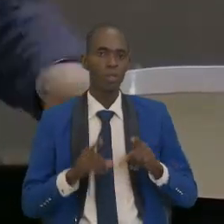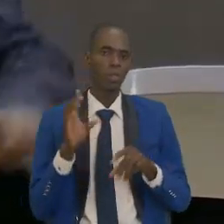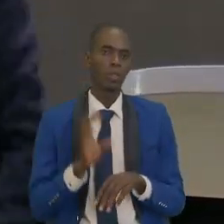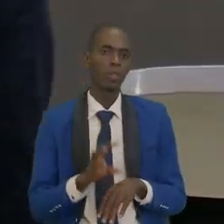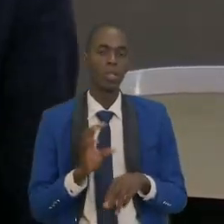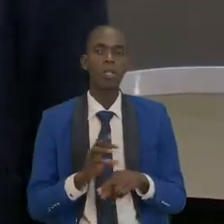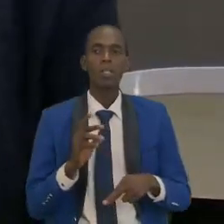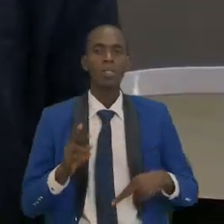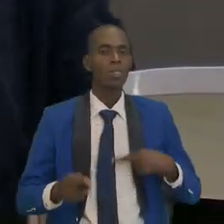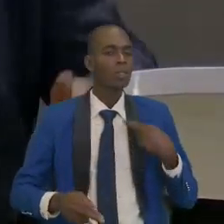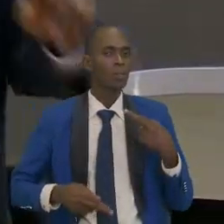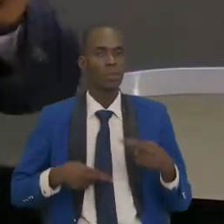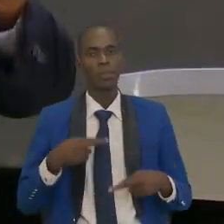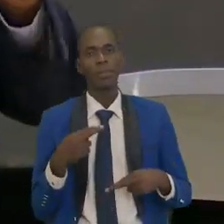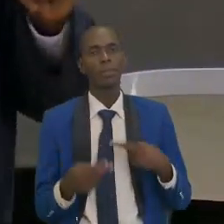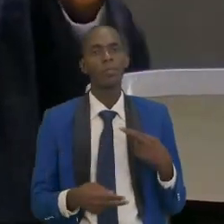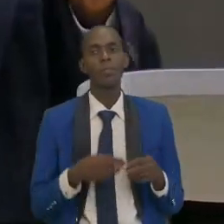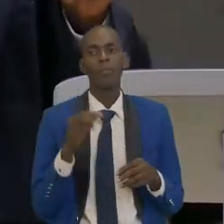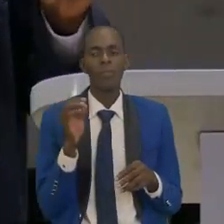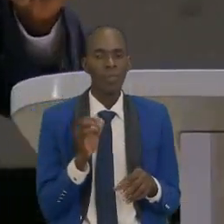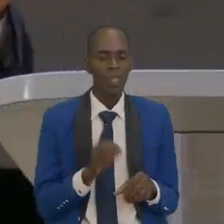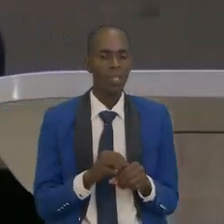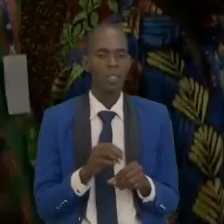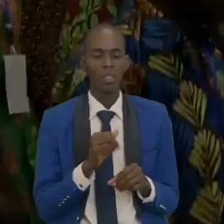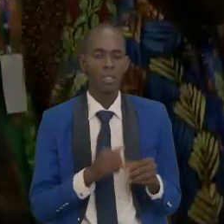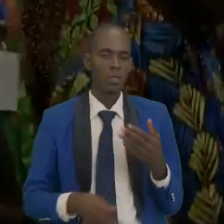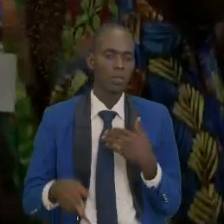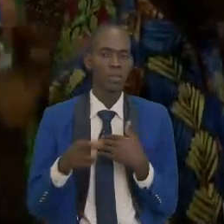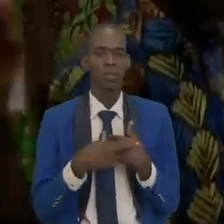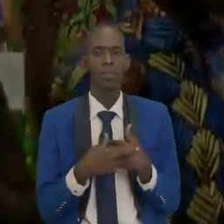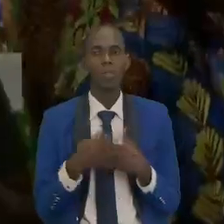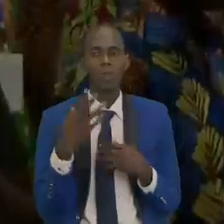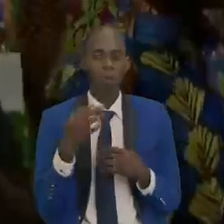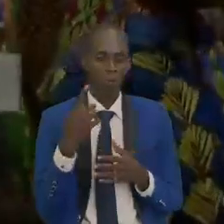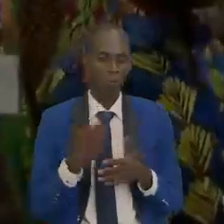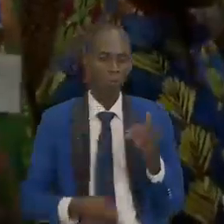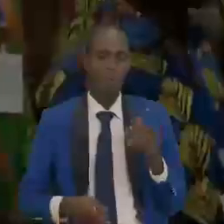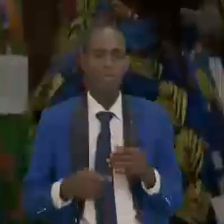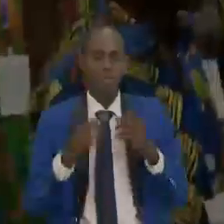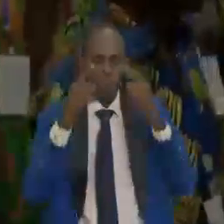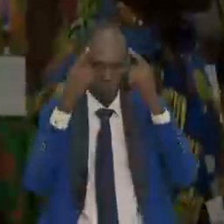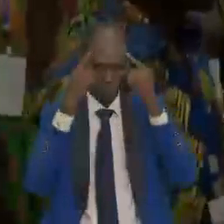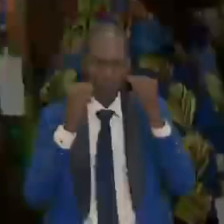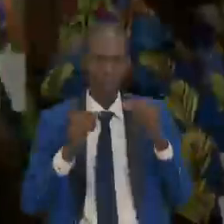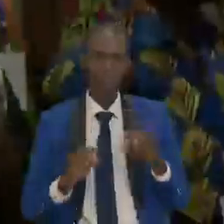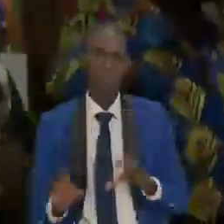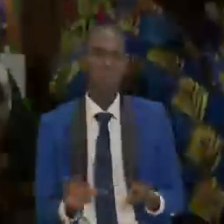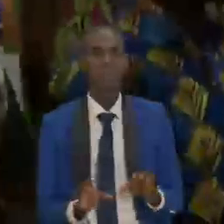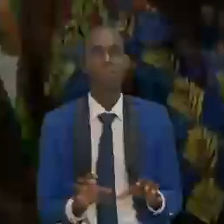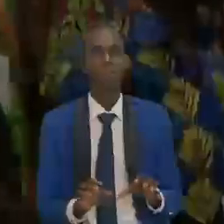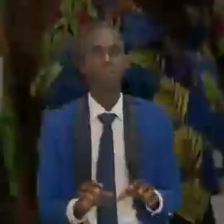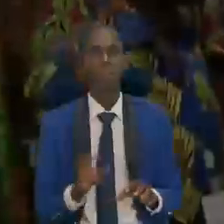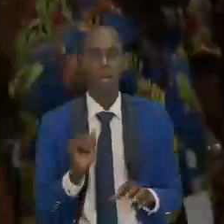Revival in restoration of what Moses did the